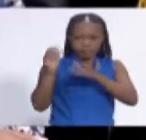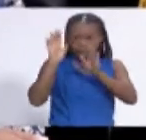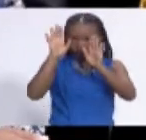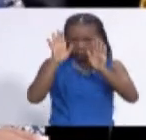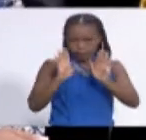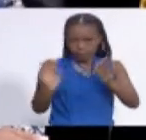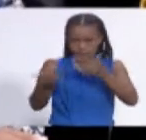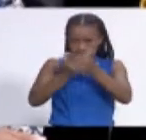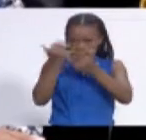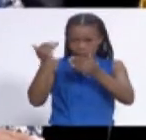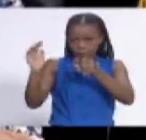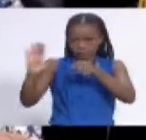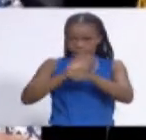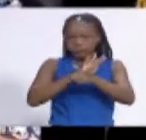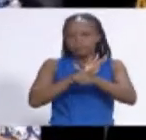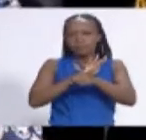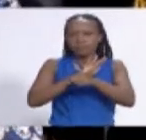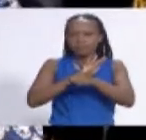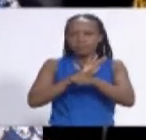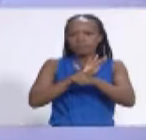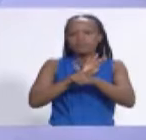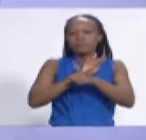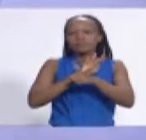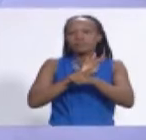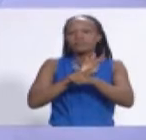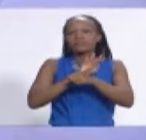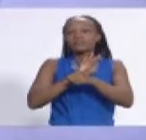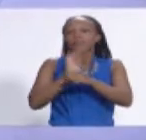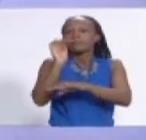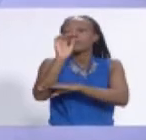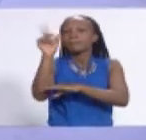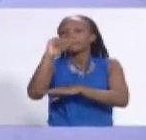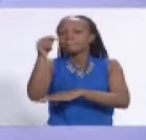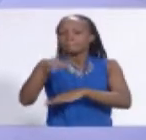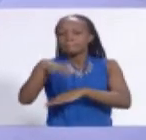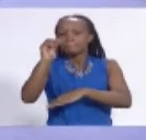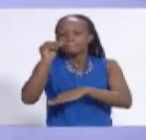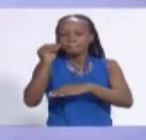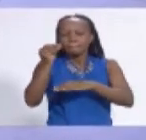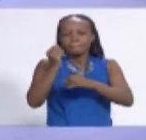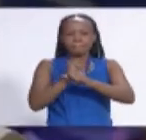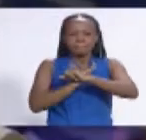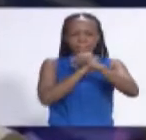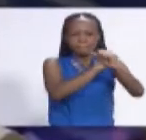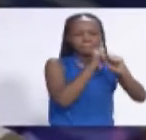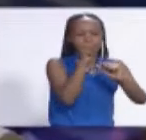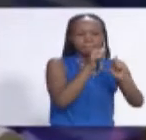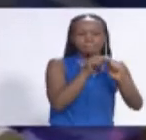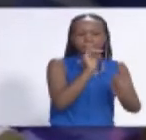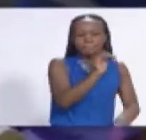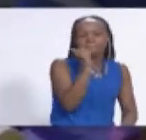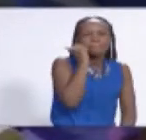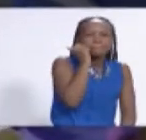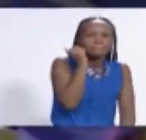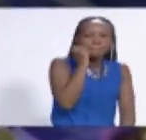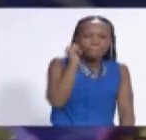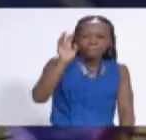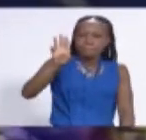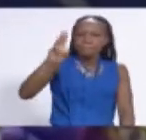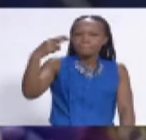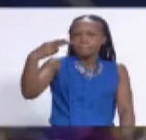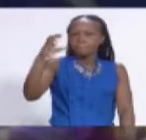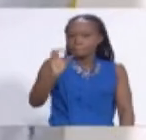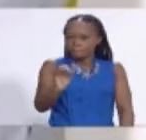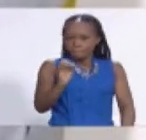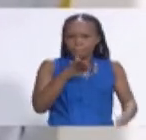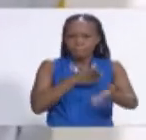calm, even as it urges Kenyans to take all precautions against the disease. The World Health Organization has confirmed more than